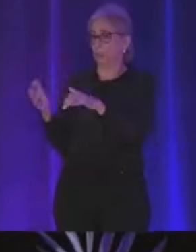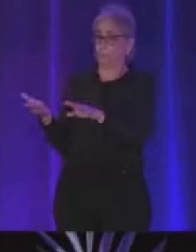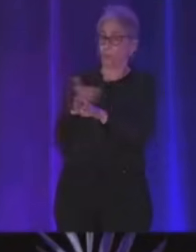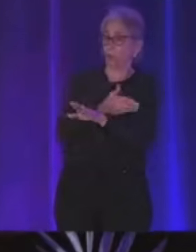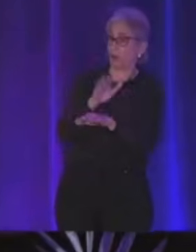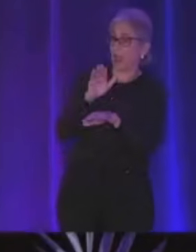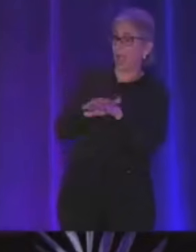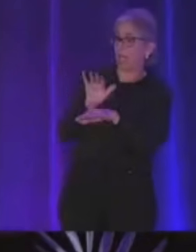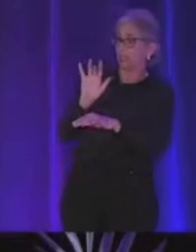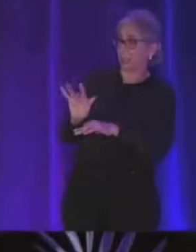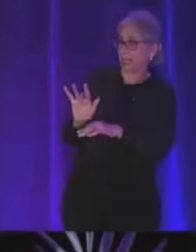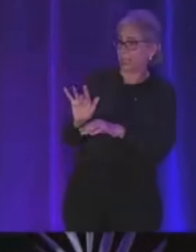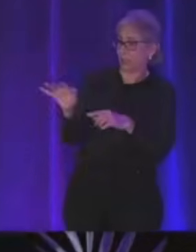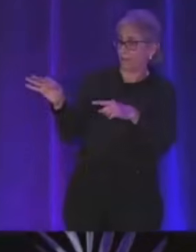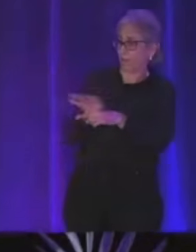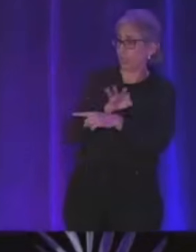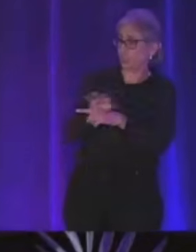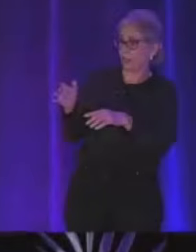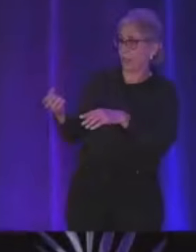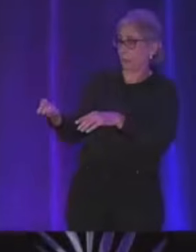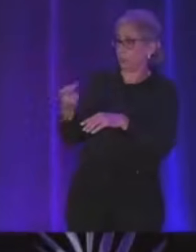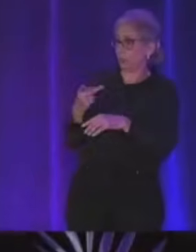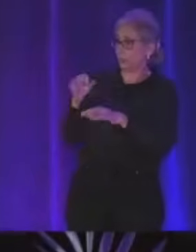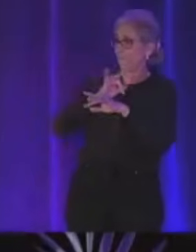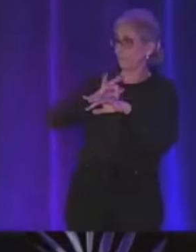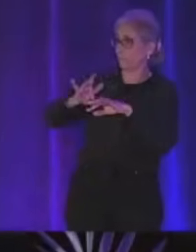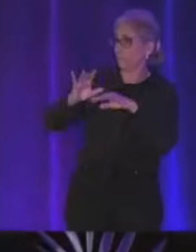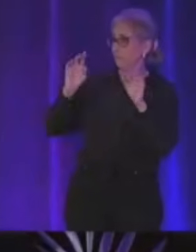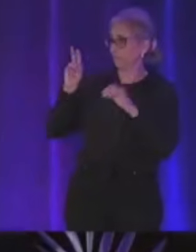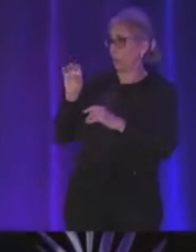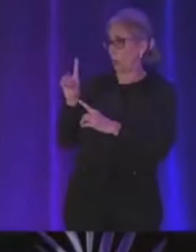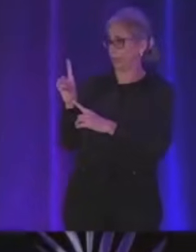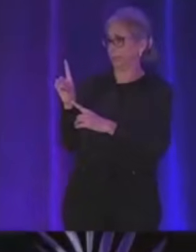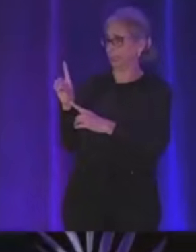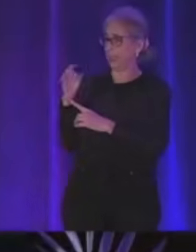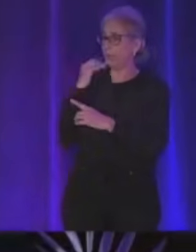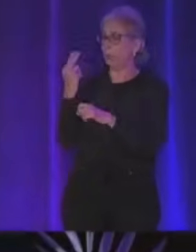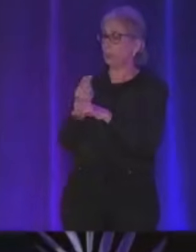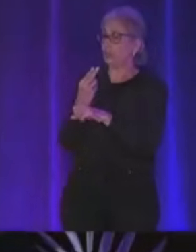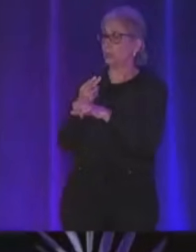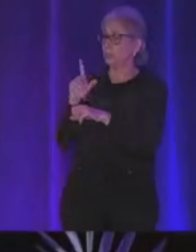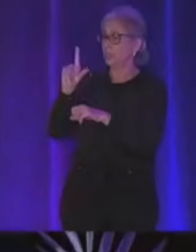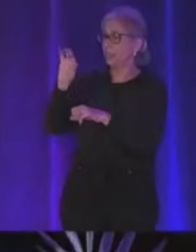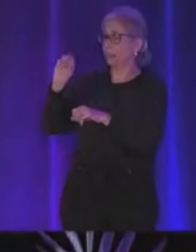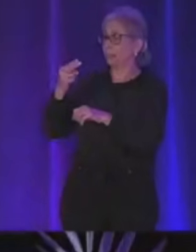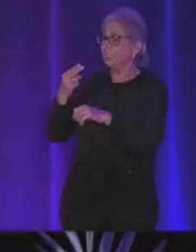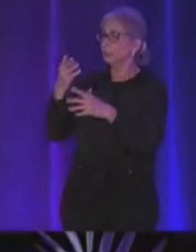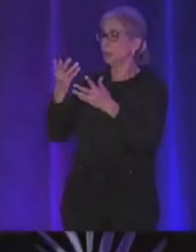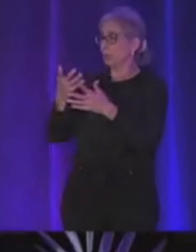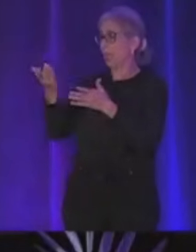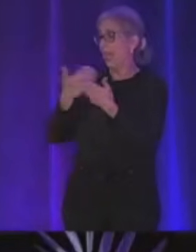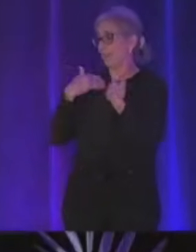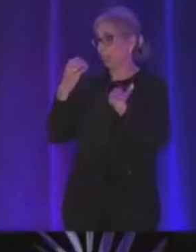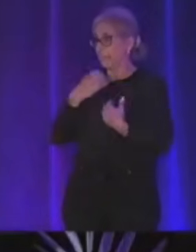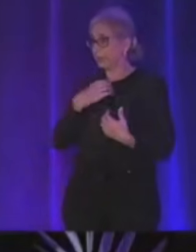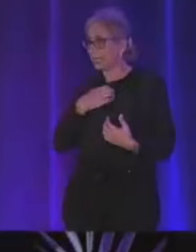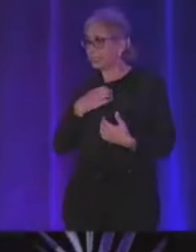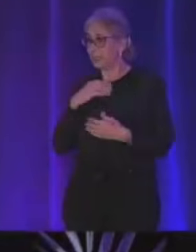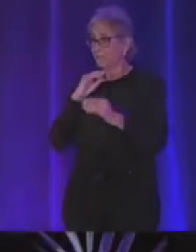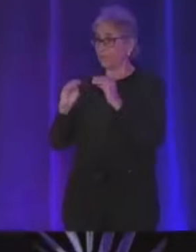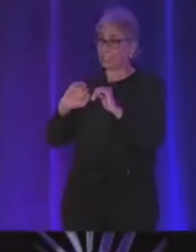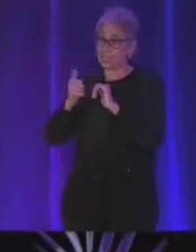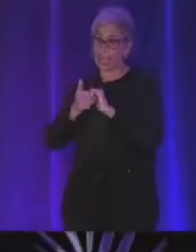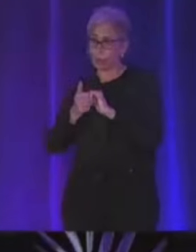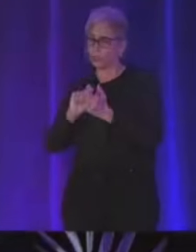is a function that returns void. We don't need to await it. So if we were to use a linter, we'd get the complaints. And one way to fix it would be